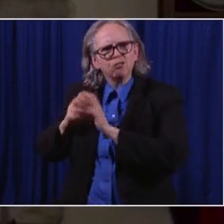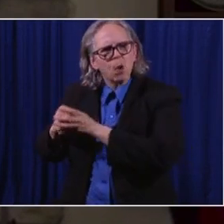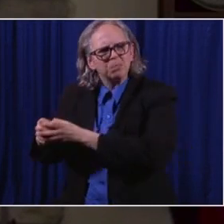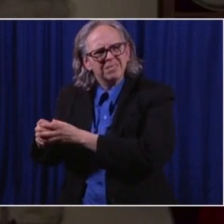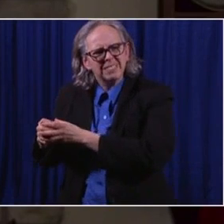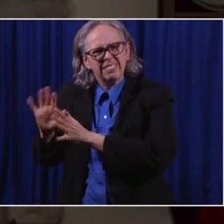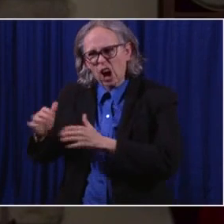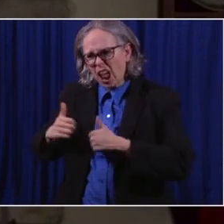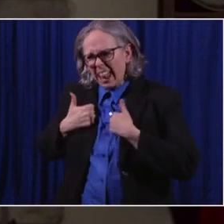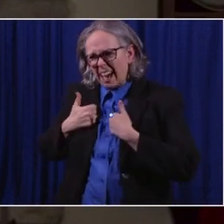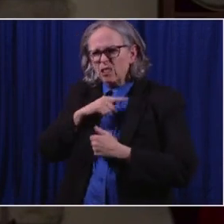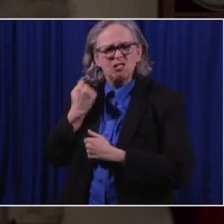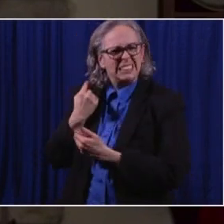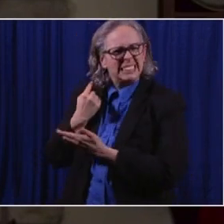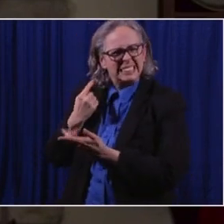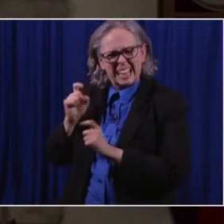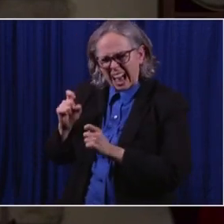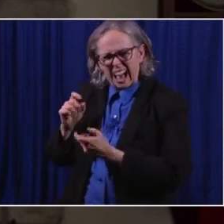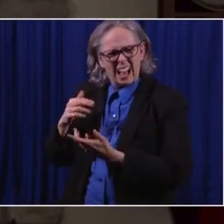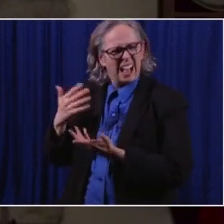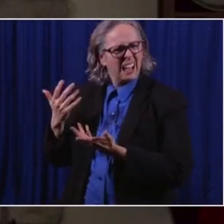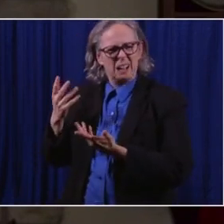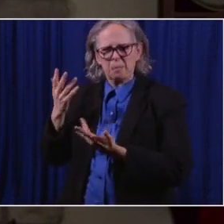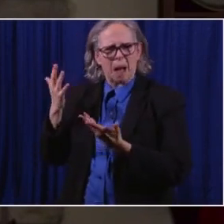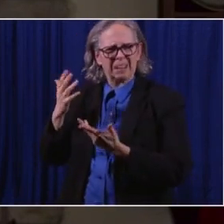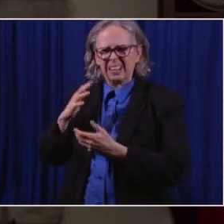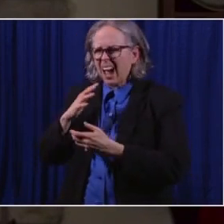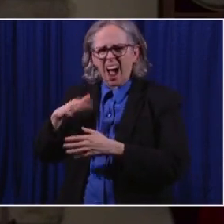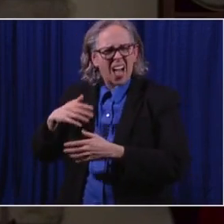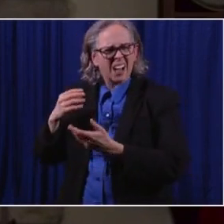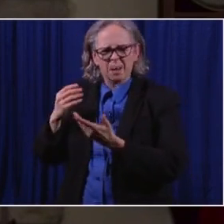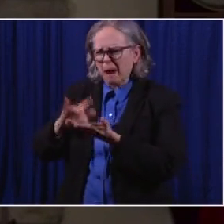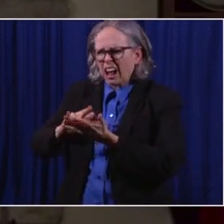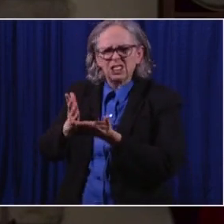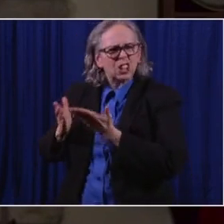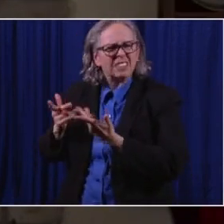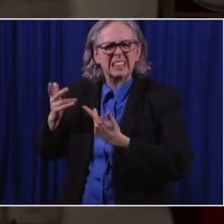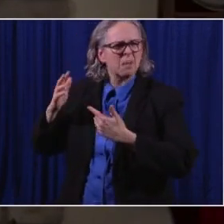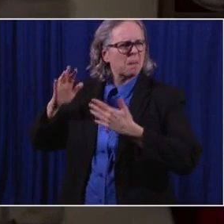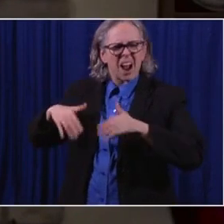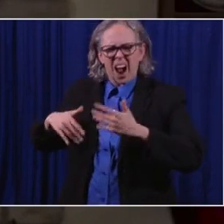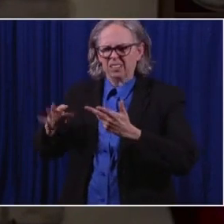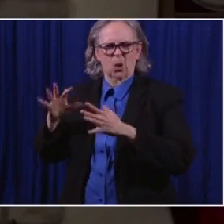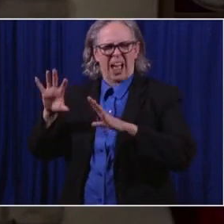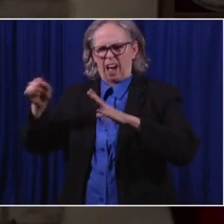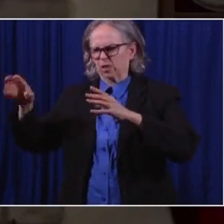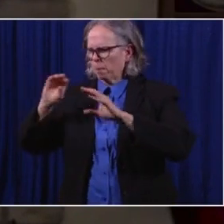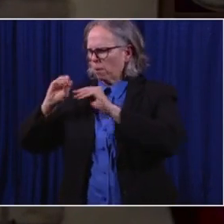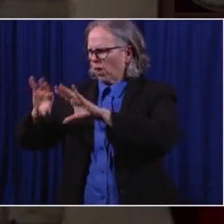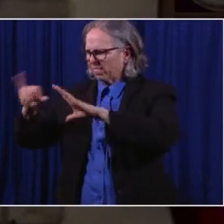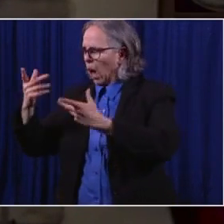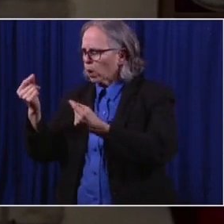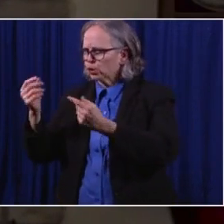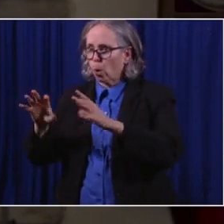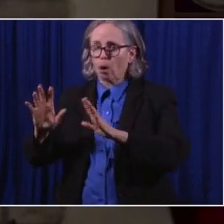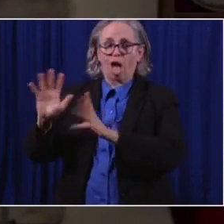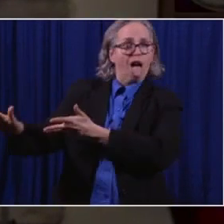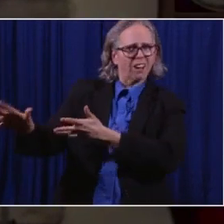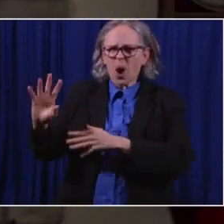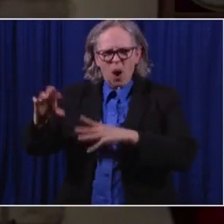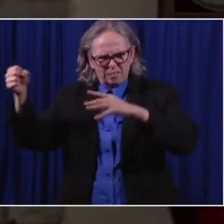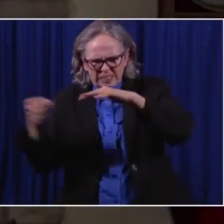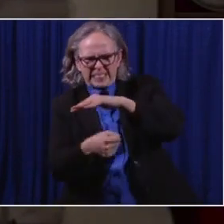be medically underserved, that would fall into that 65, 66, 67